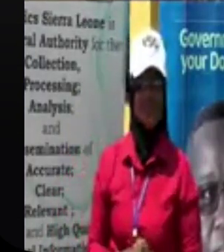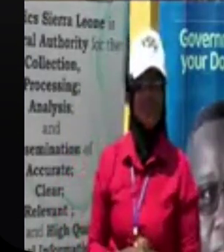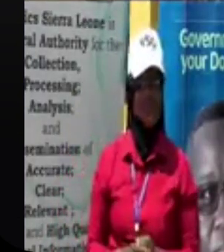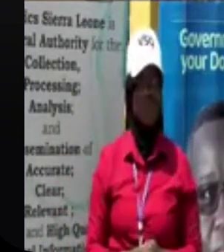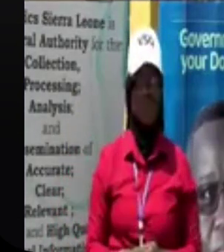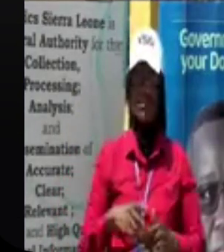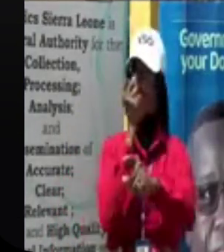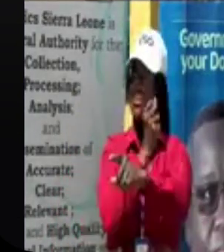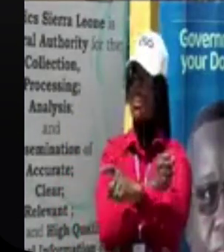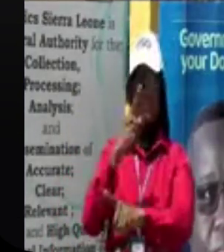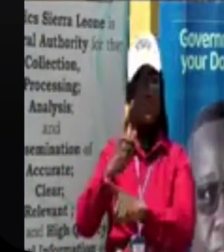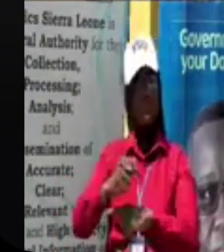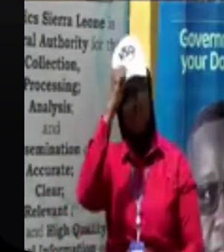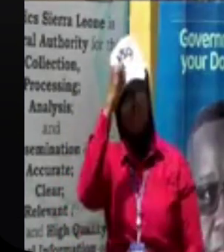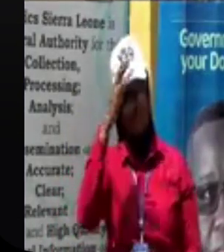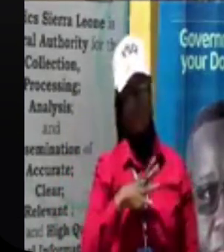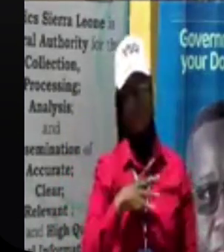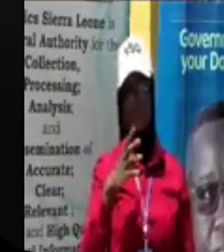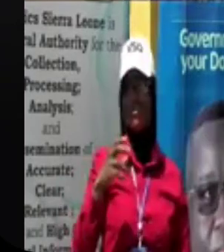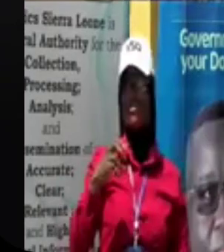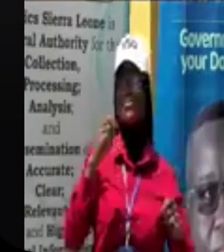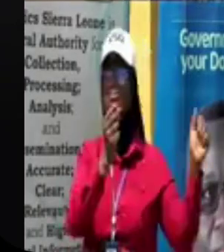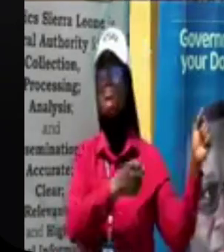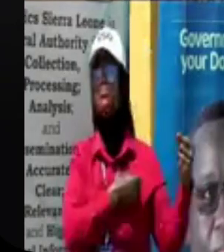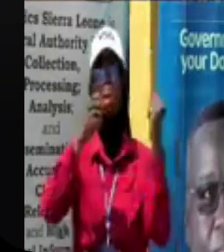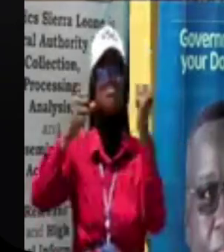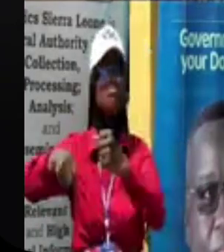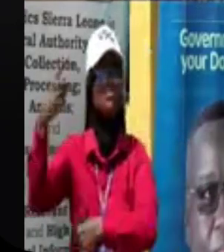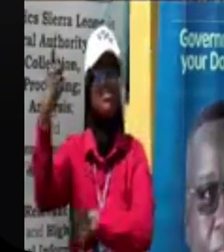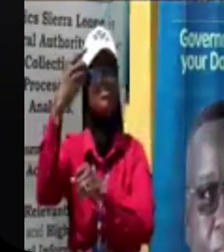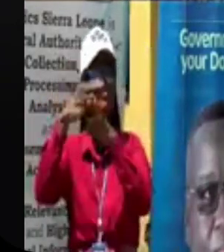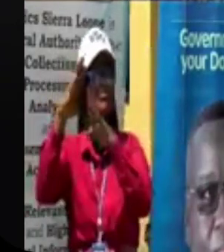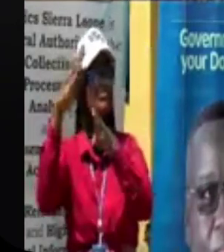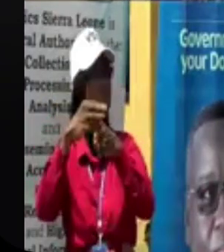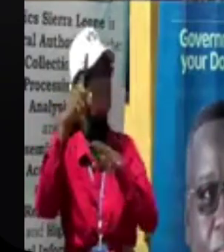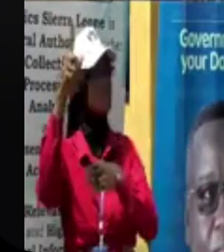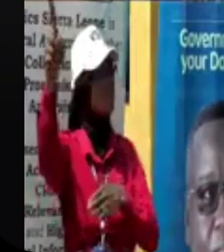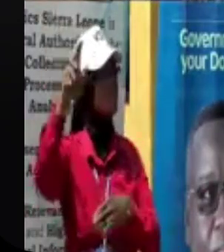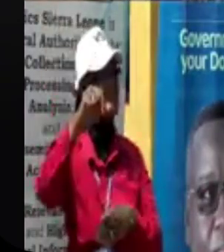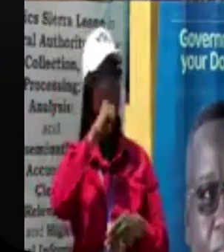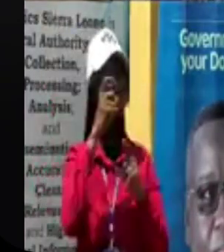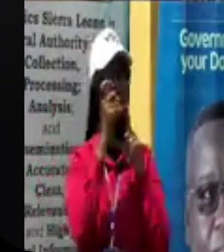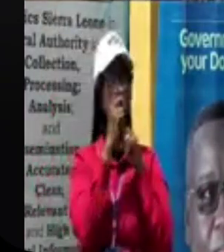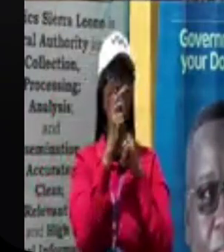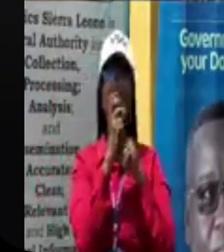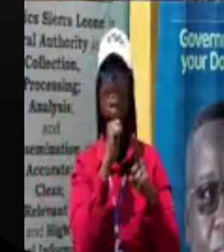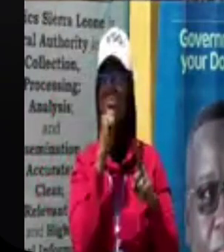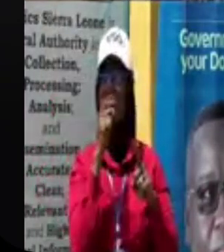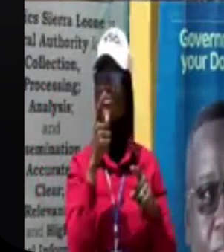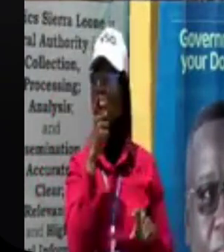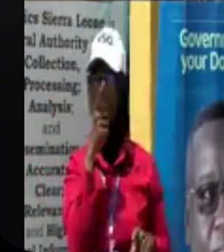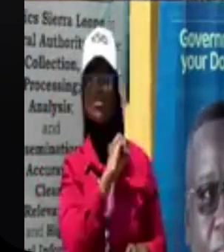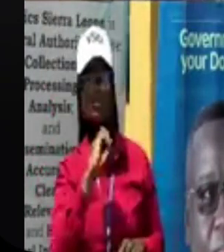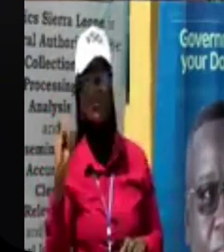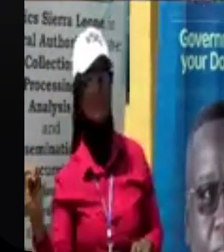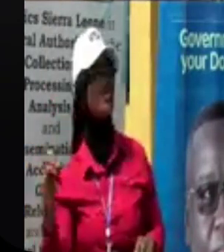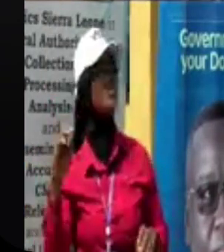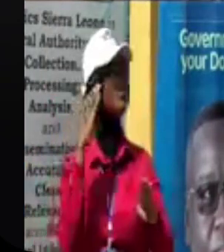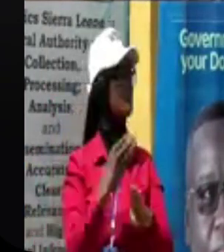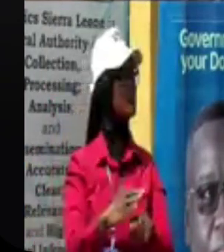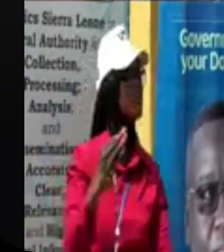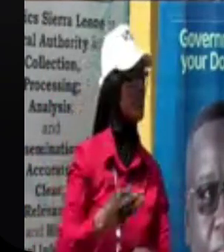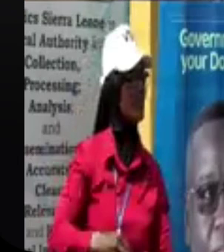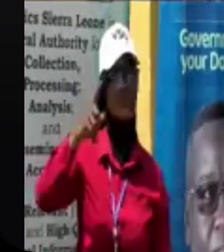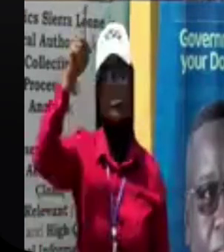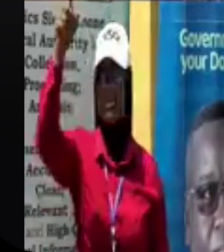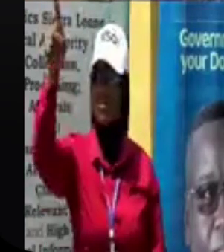Or Salone, I want to know we eat cassava. When Salone eat, if you don't eat rice, you say I don't eat it. But once we now we